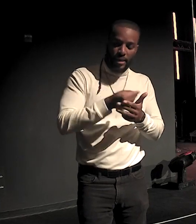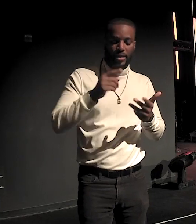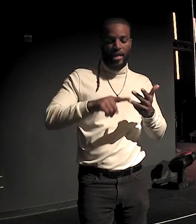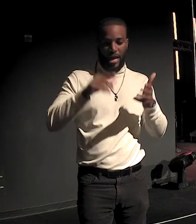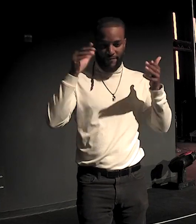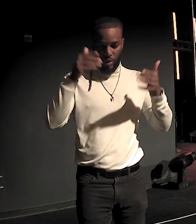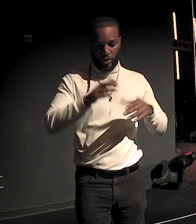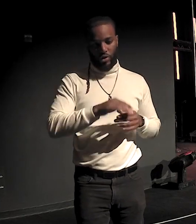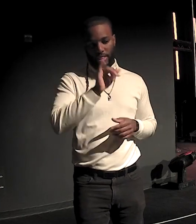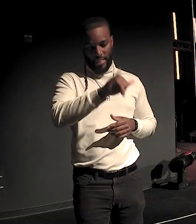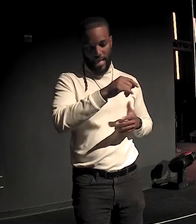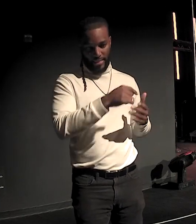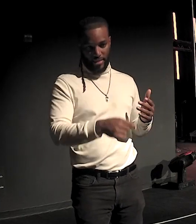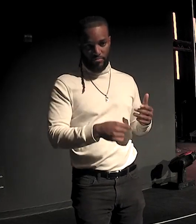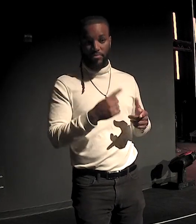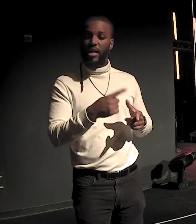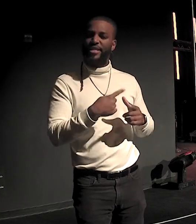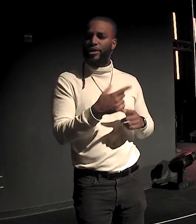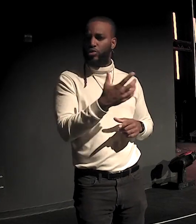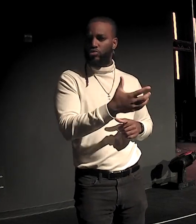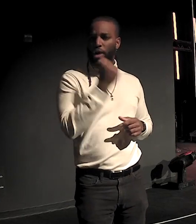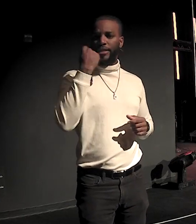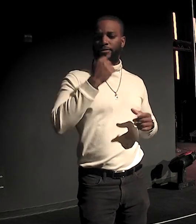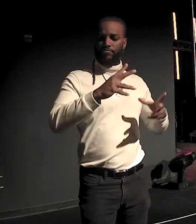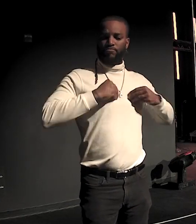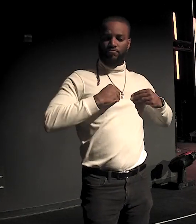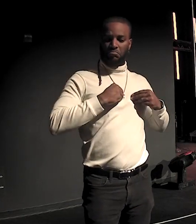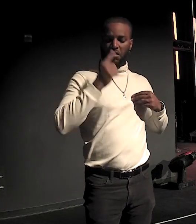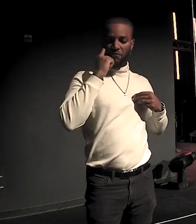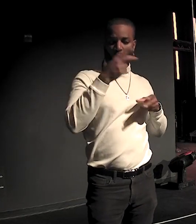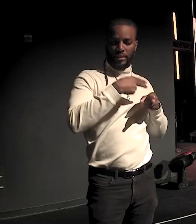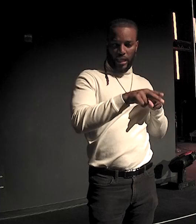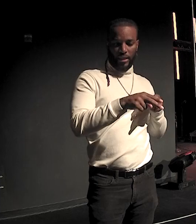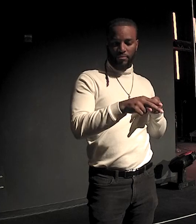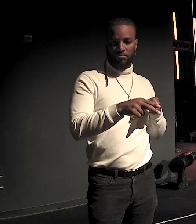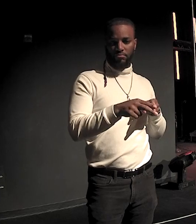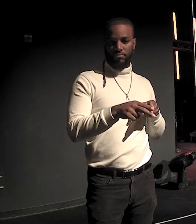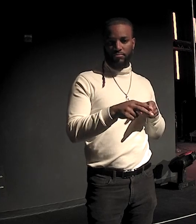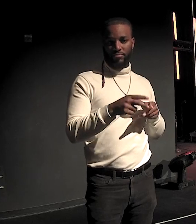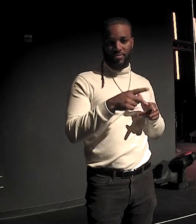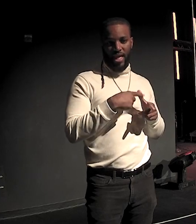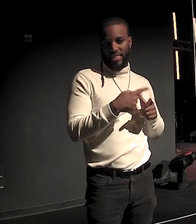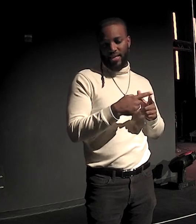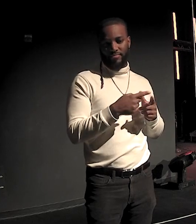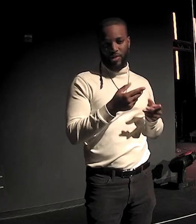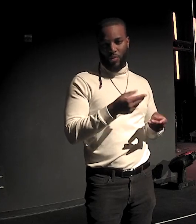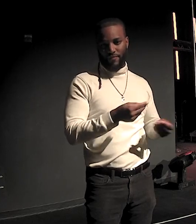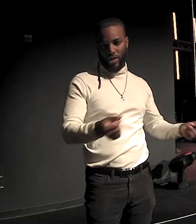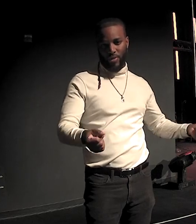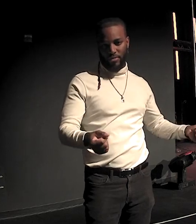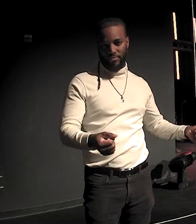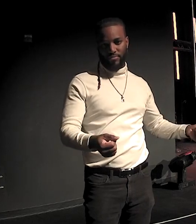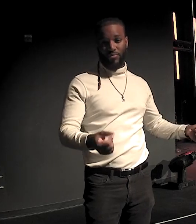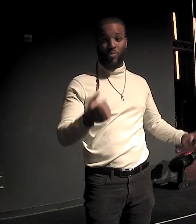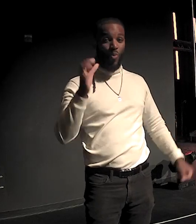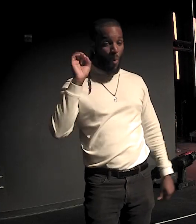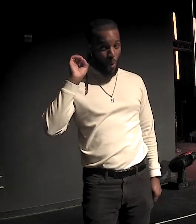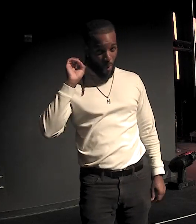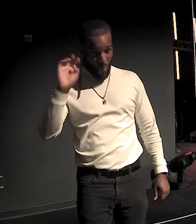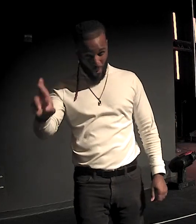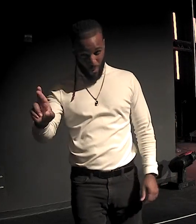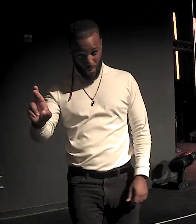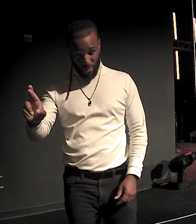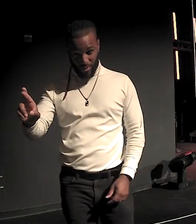you have it. And then you'll grasp it for a second, and it'll be like nothing. Or it will be the